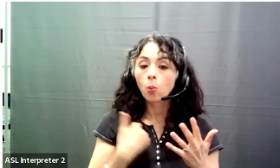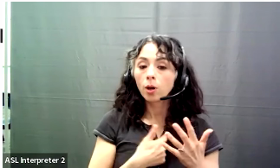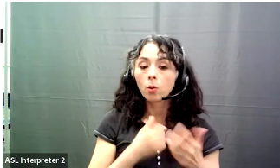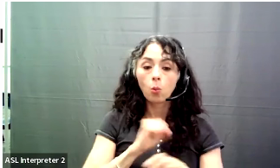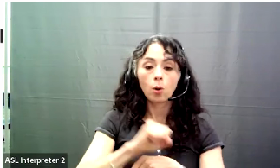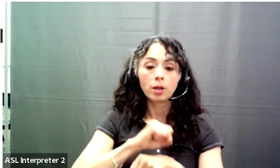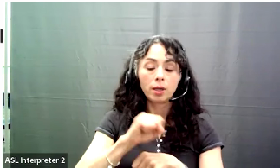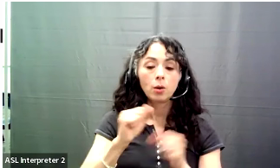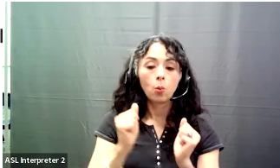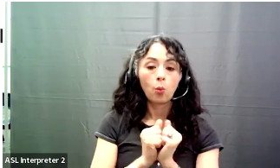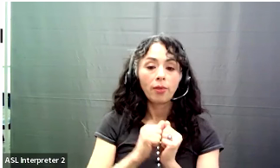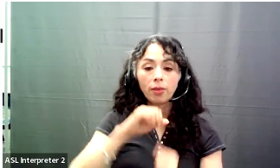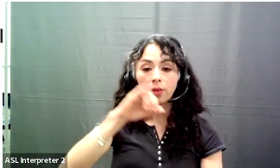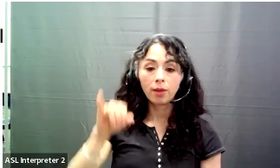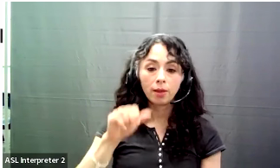with Jackie,